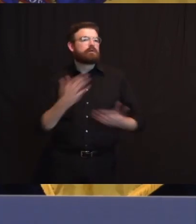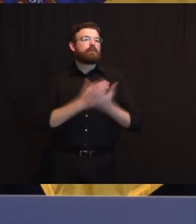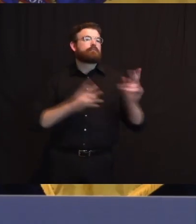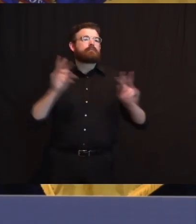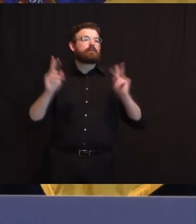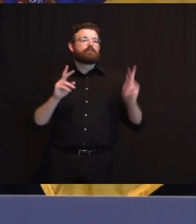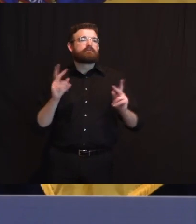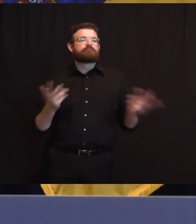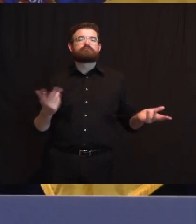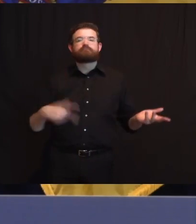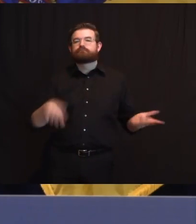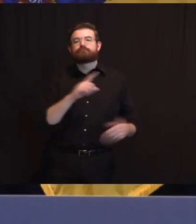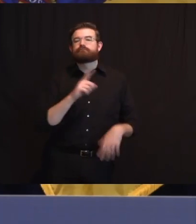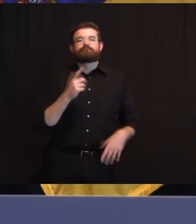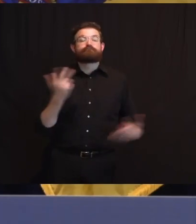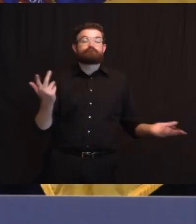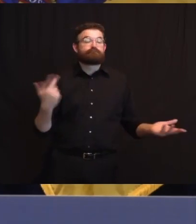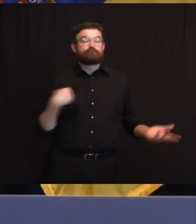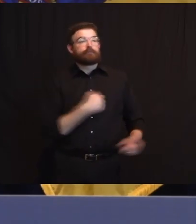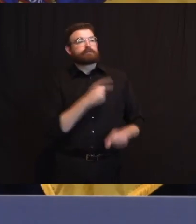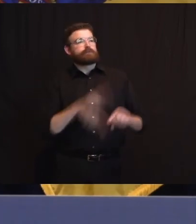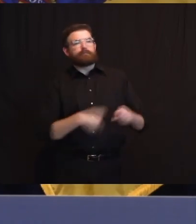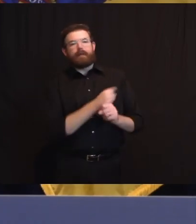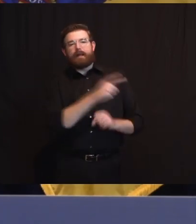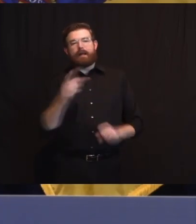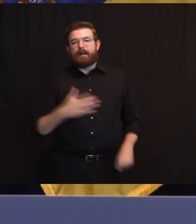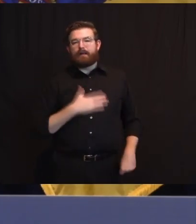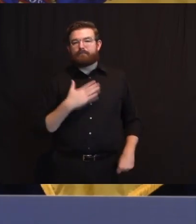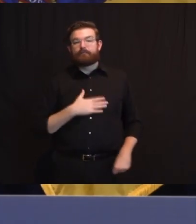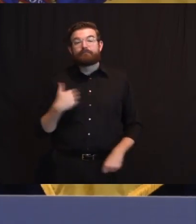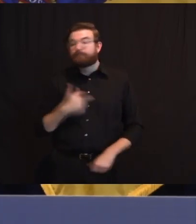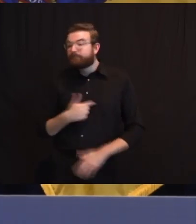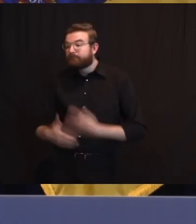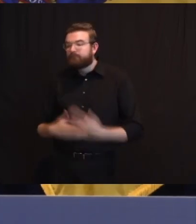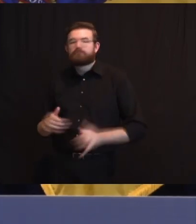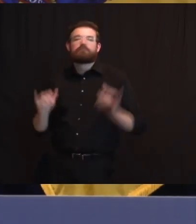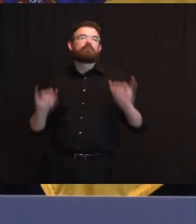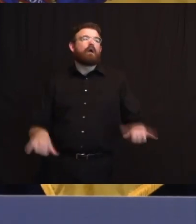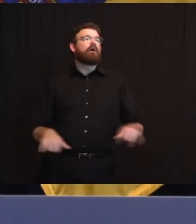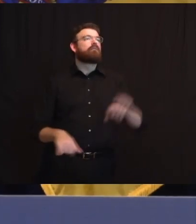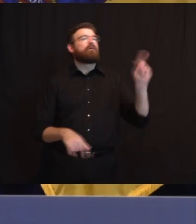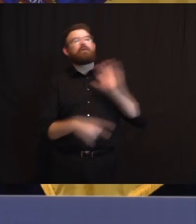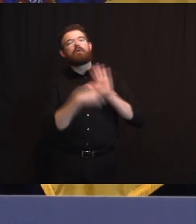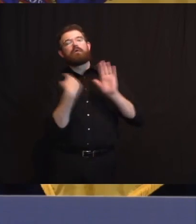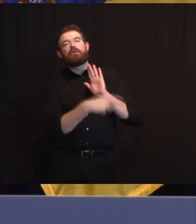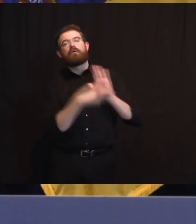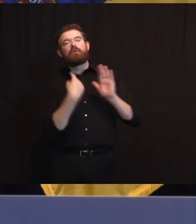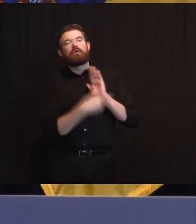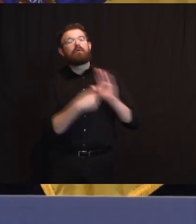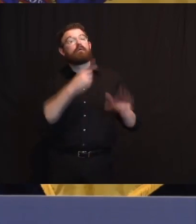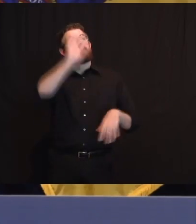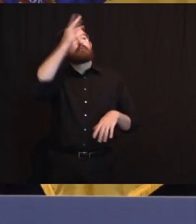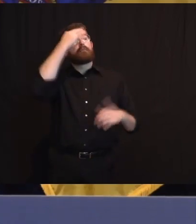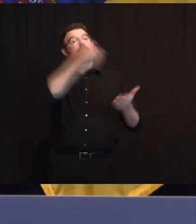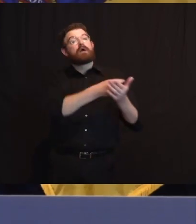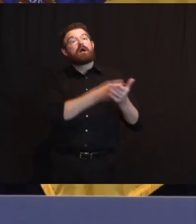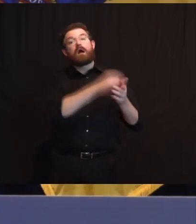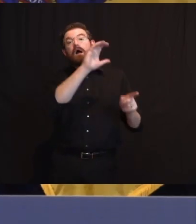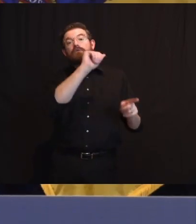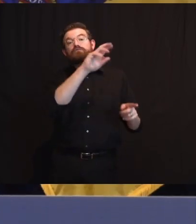steps forward we take. Every federal money, CARES Act money that's been coming our